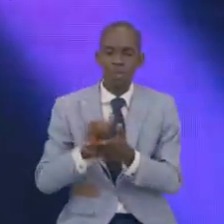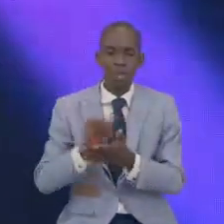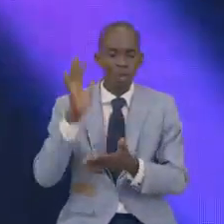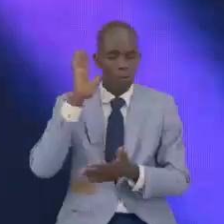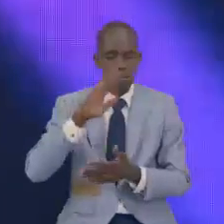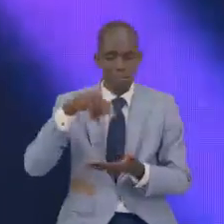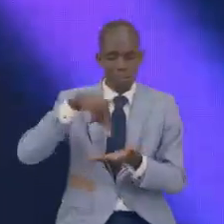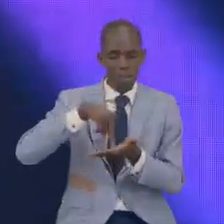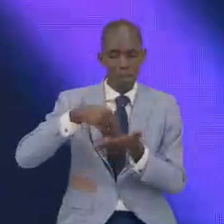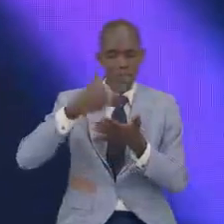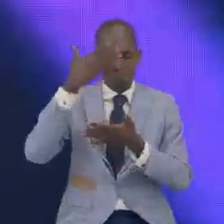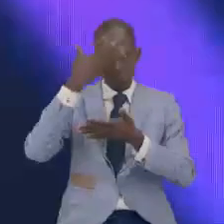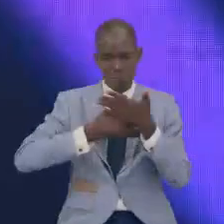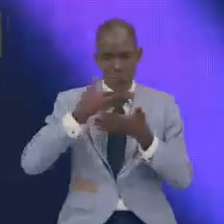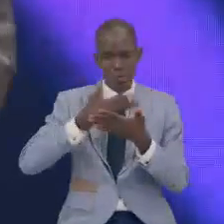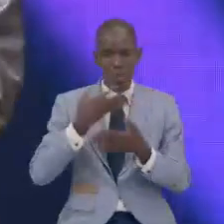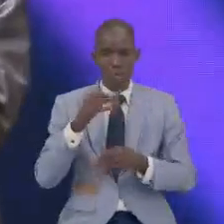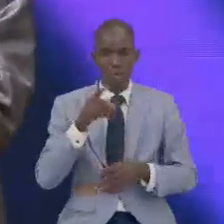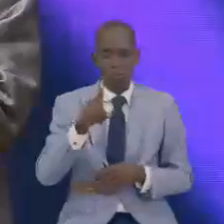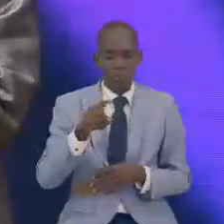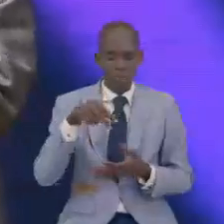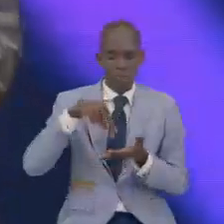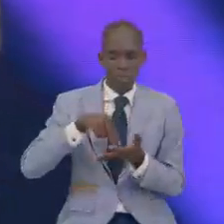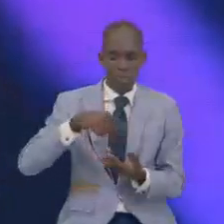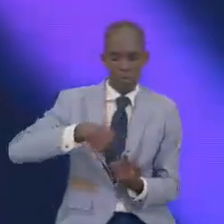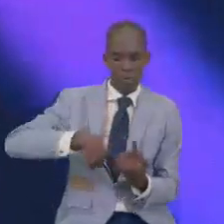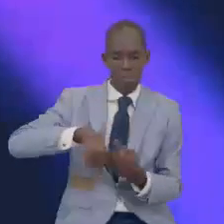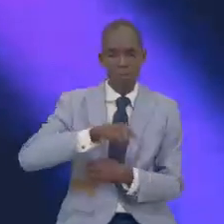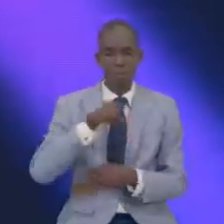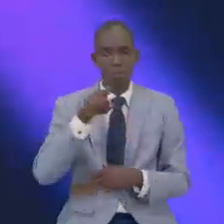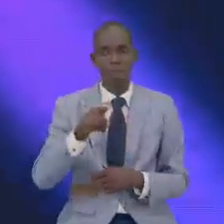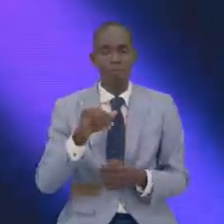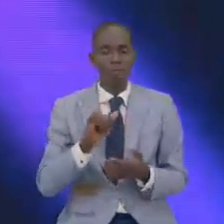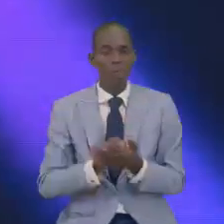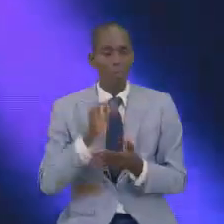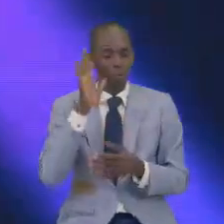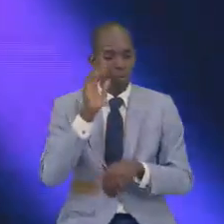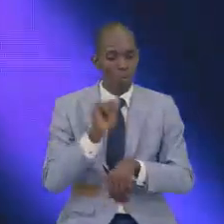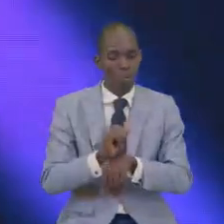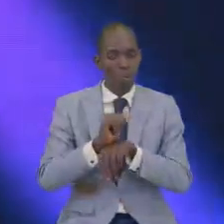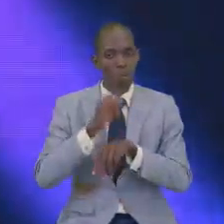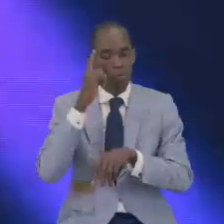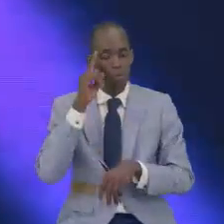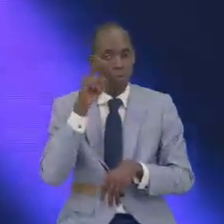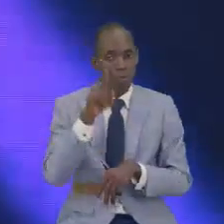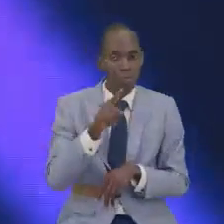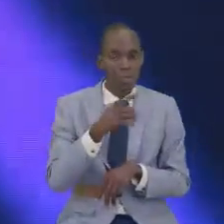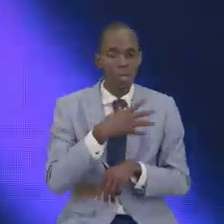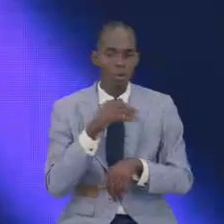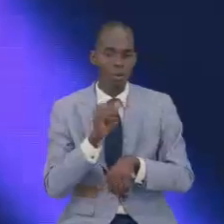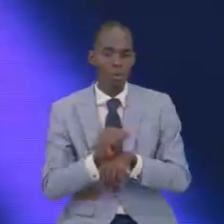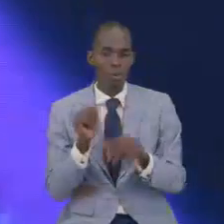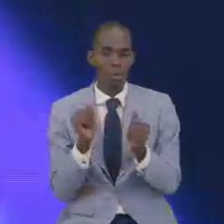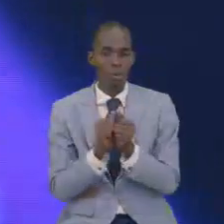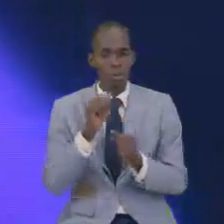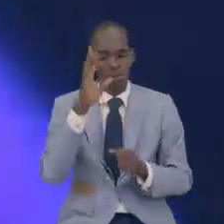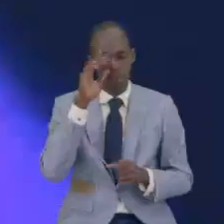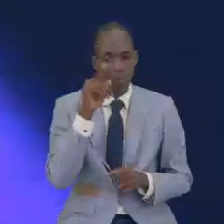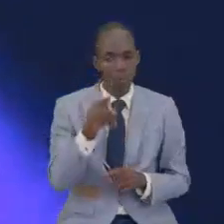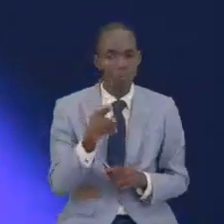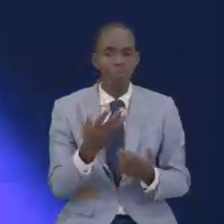and the people that will stand around him and walk for him and walk with him. And he